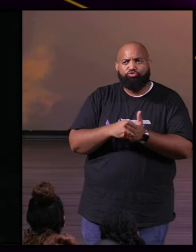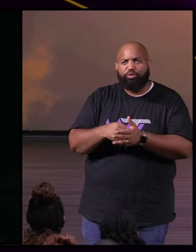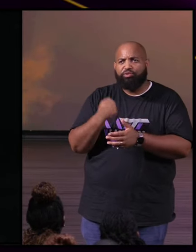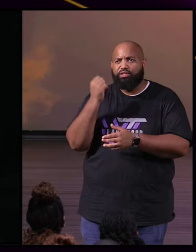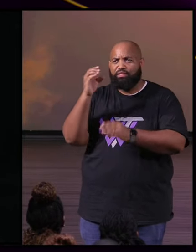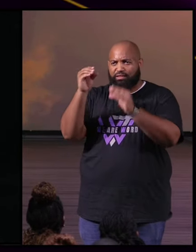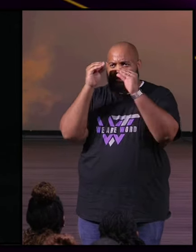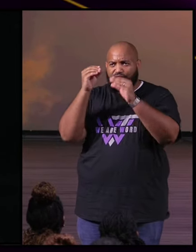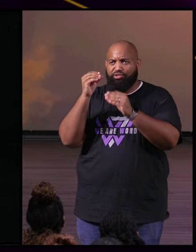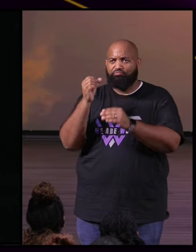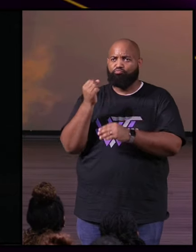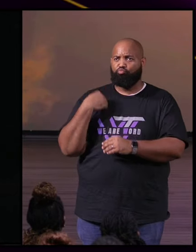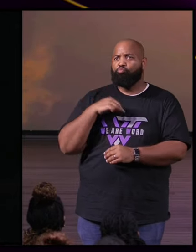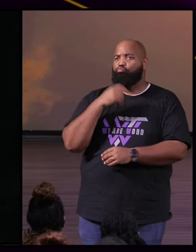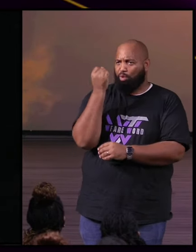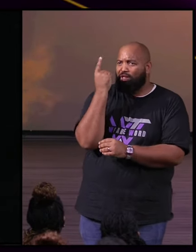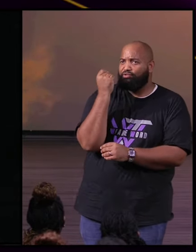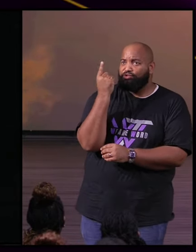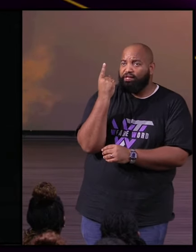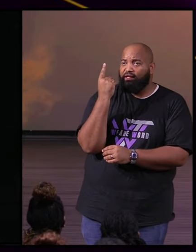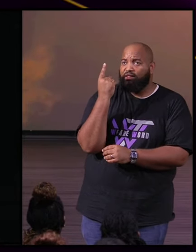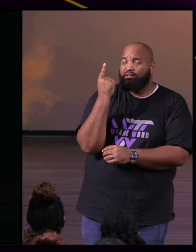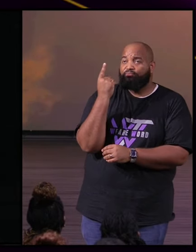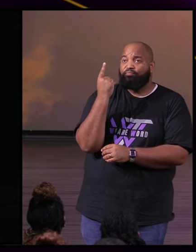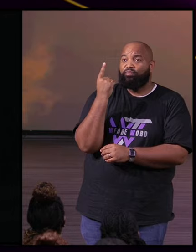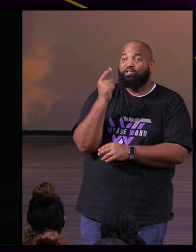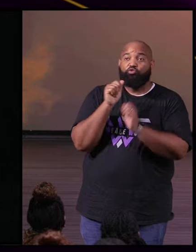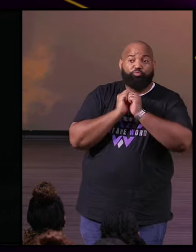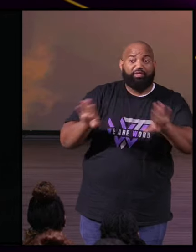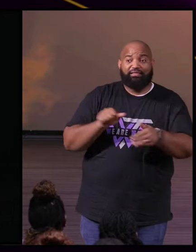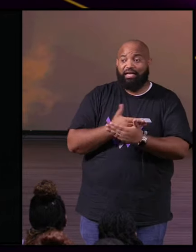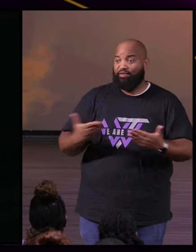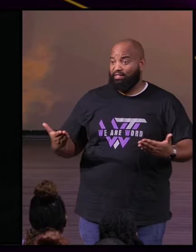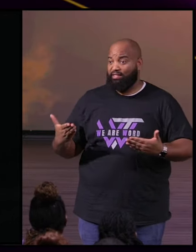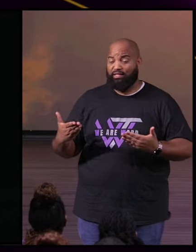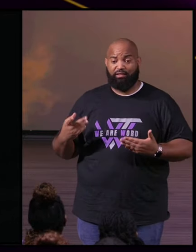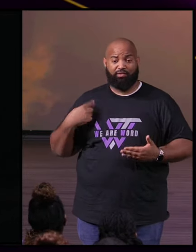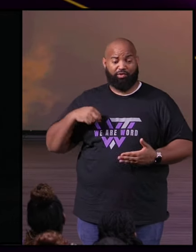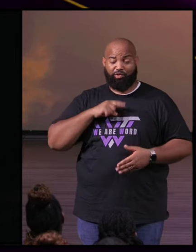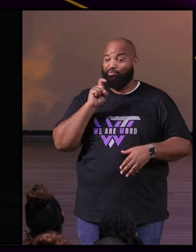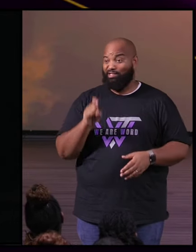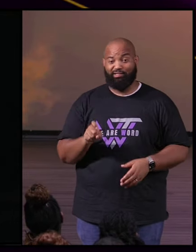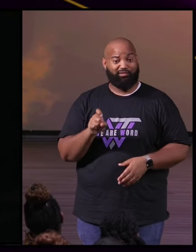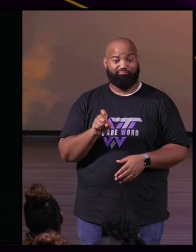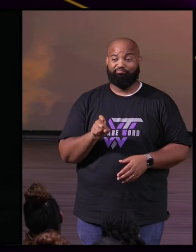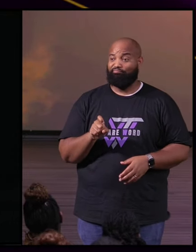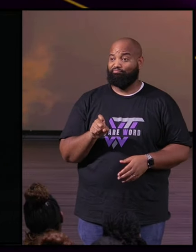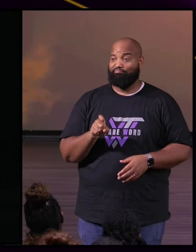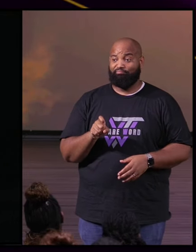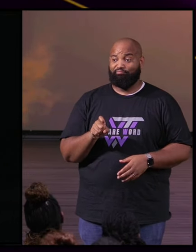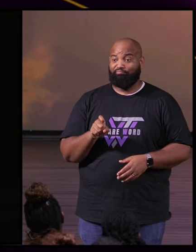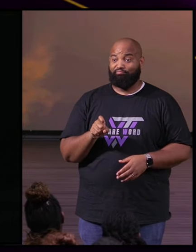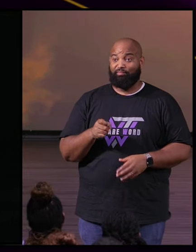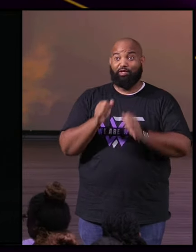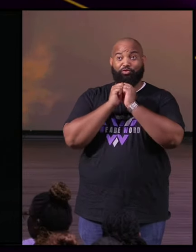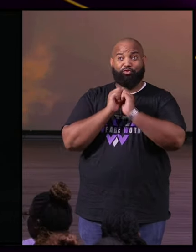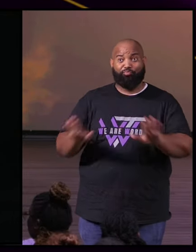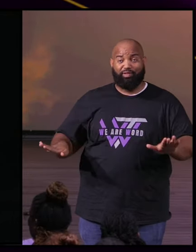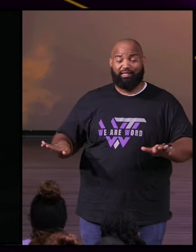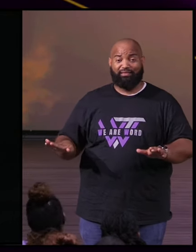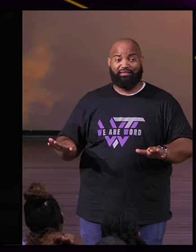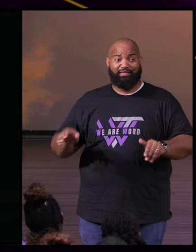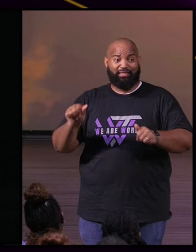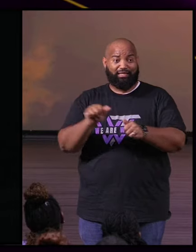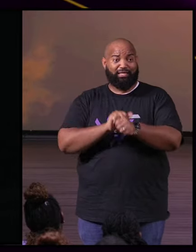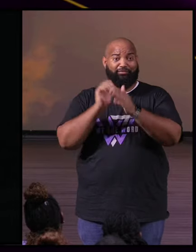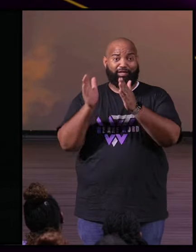us. Would you bless everything concerning my neighbor right now? Would you bless every